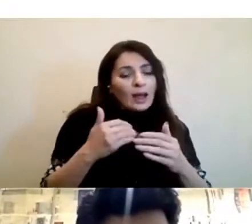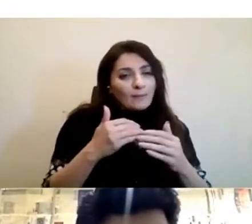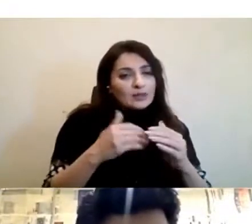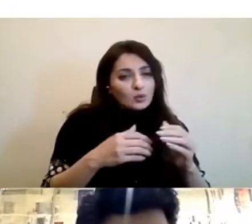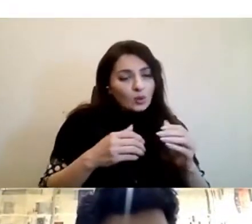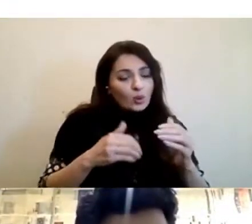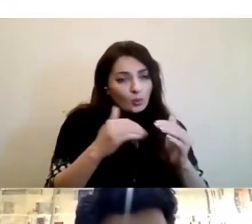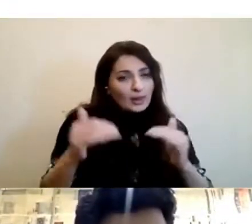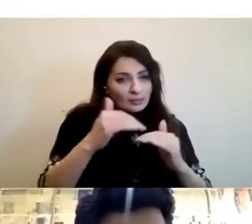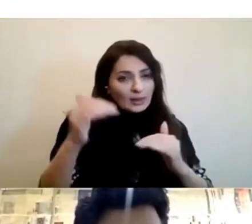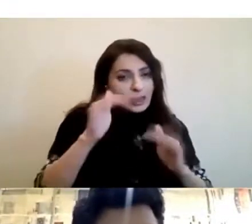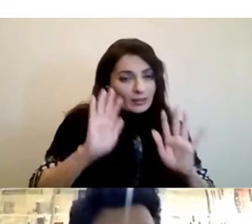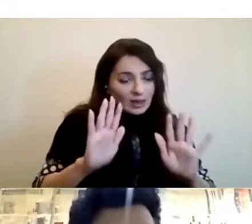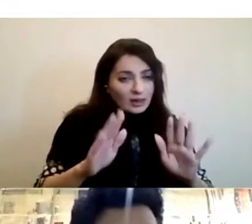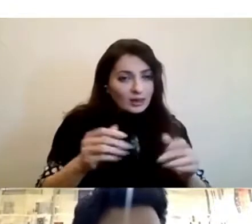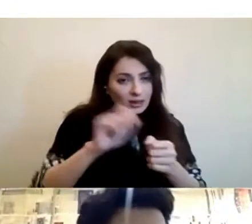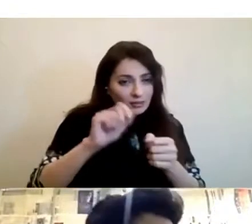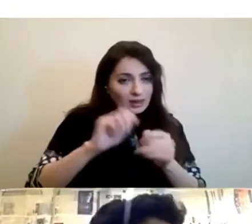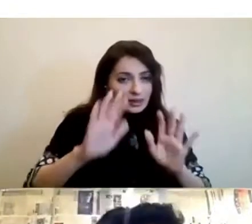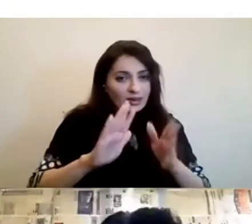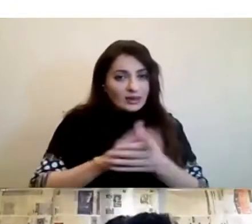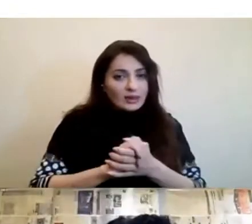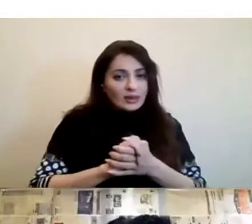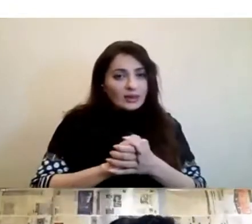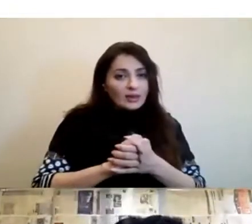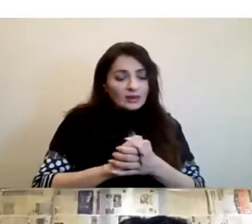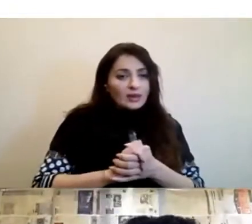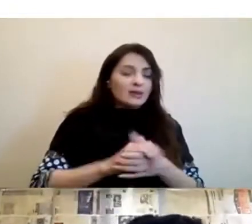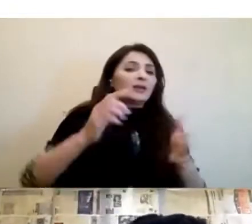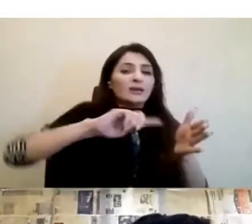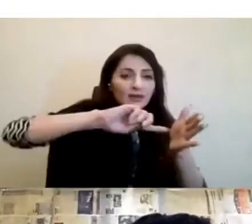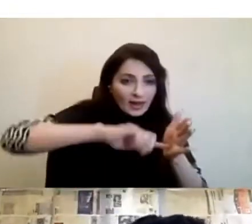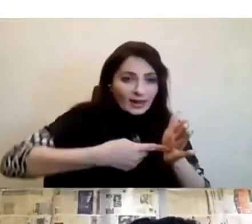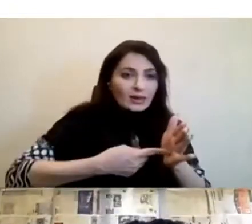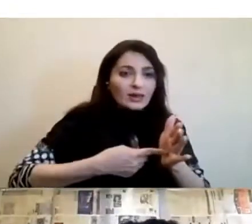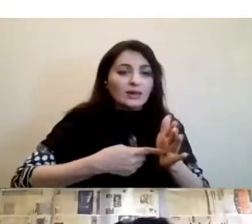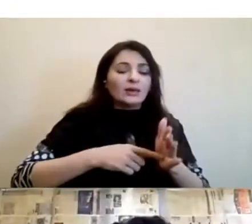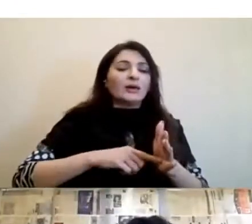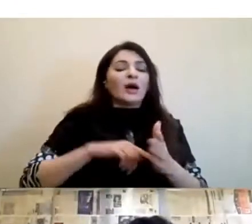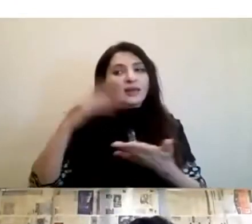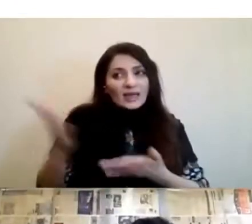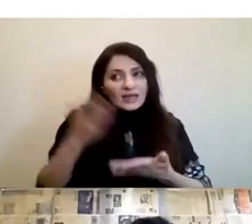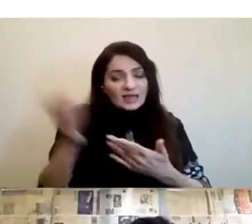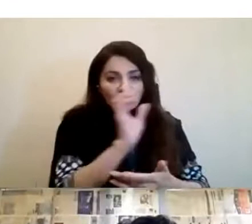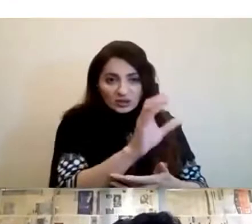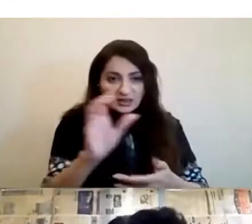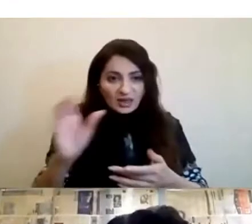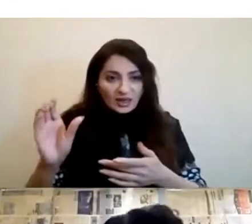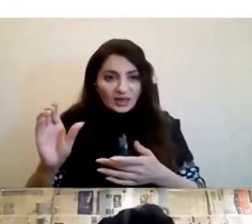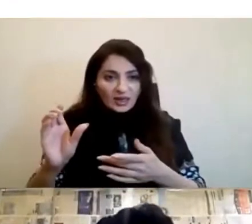these are not necessarily, these are tech enabled, but I wouldn't say that these are tech innovations by themselves.